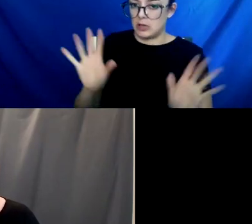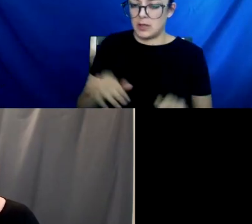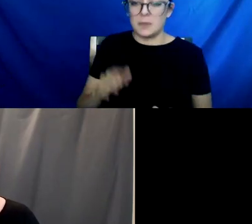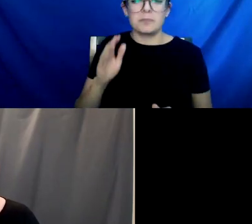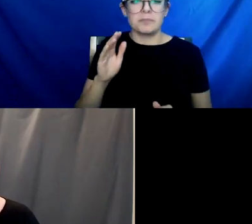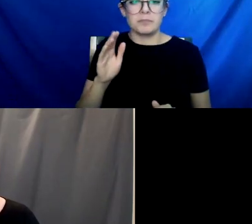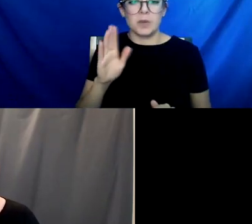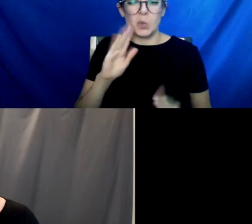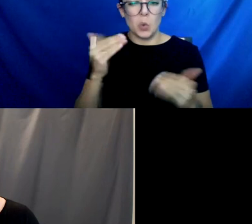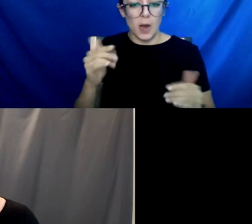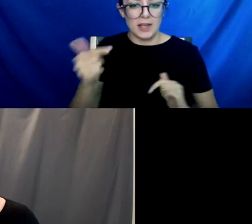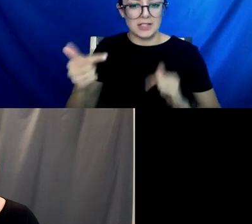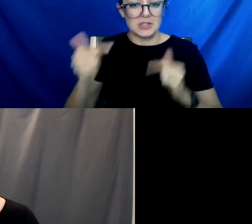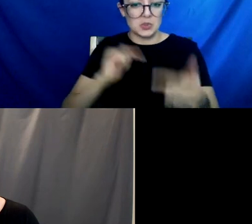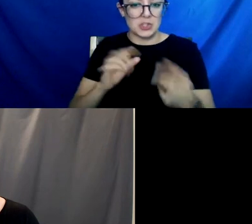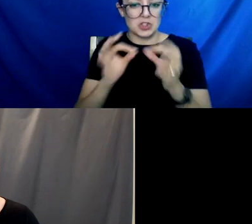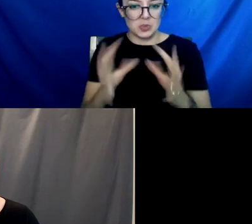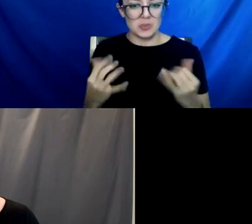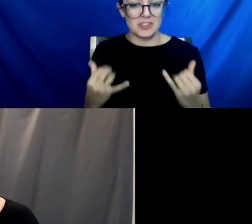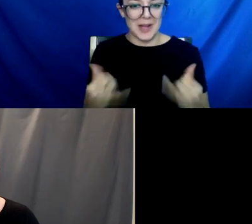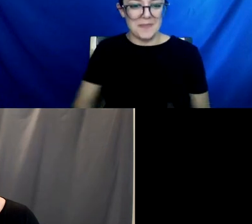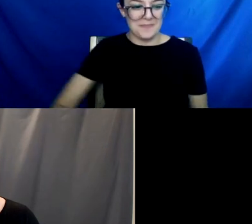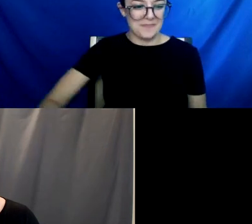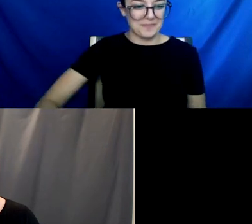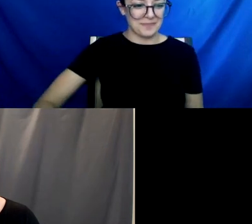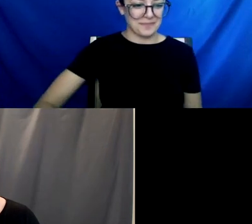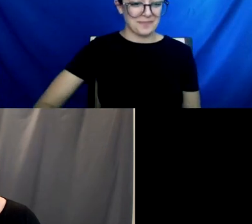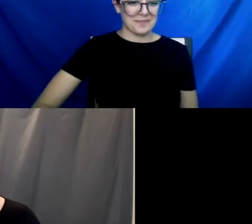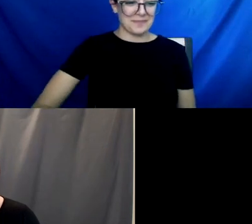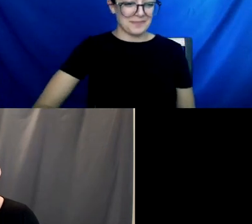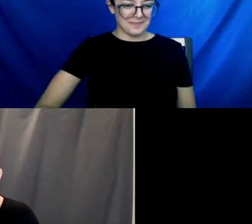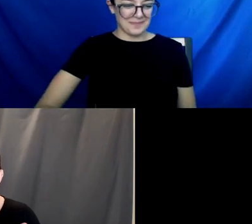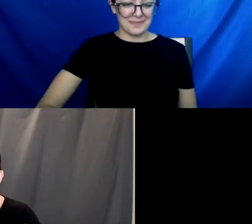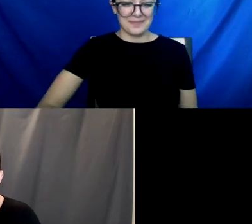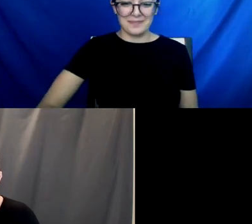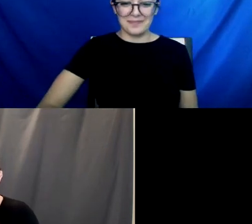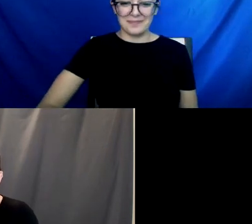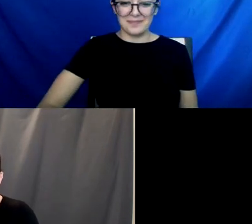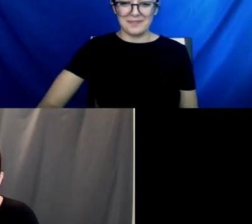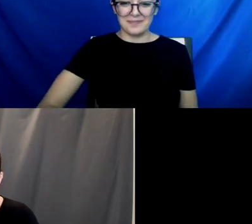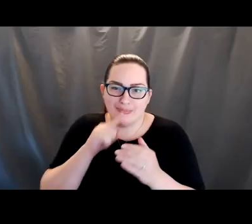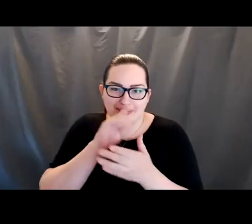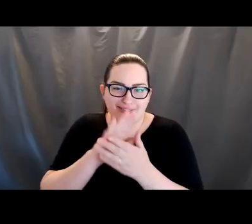I want to thank the interpreters, by the way, who I believe are switching off now. You guys are incredible.